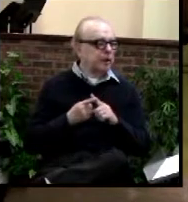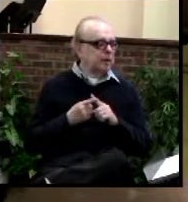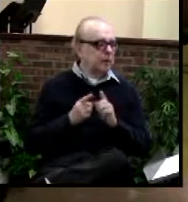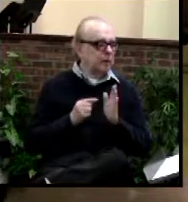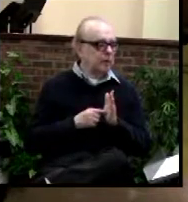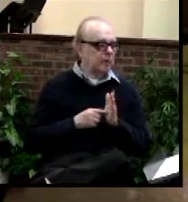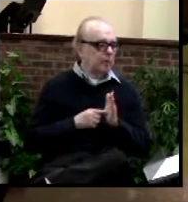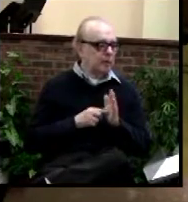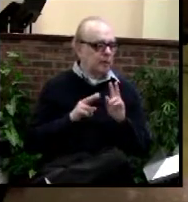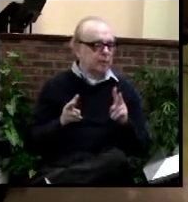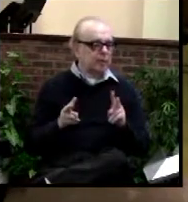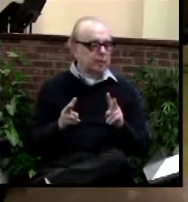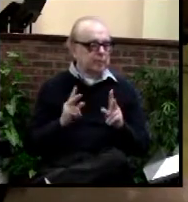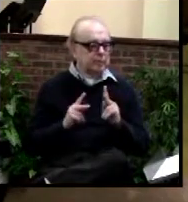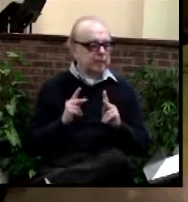who they are and what they've posted.